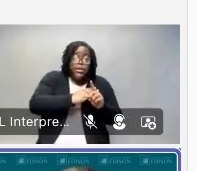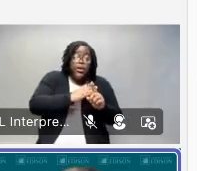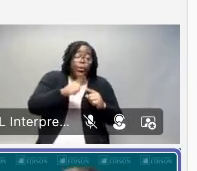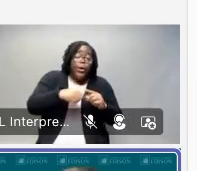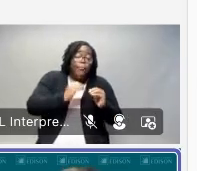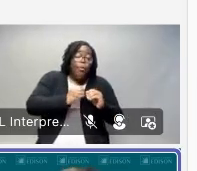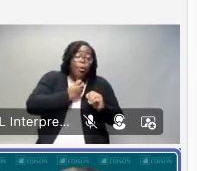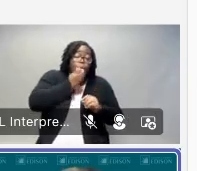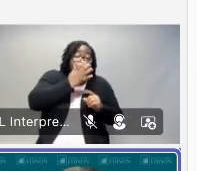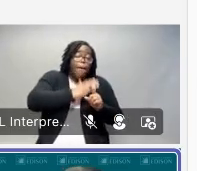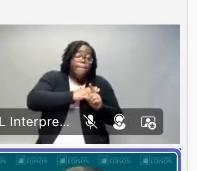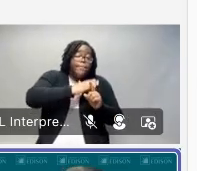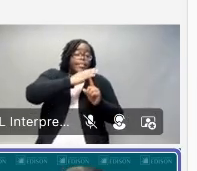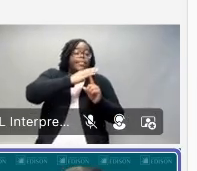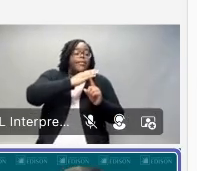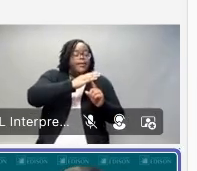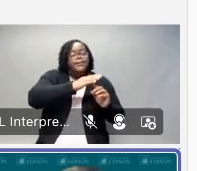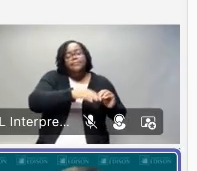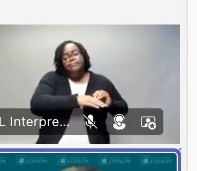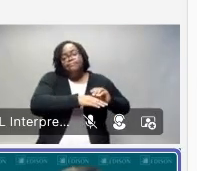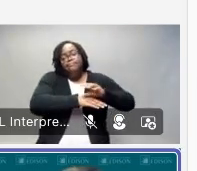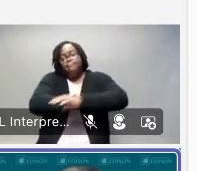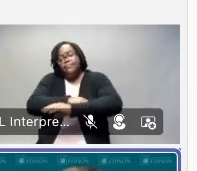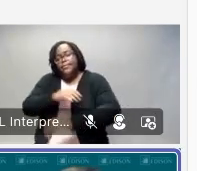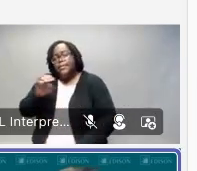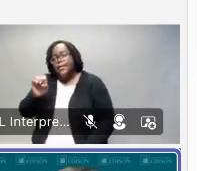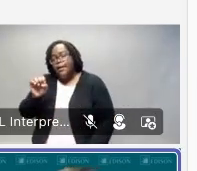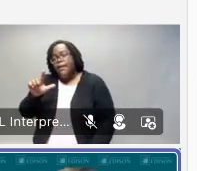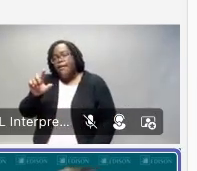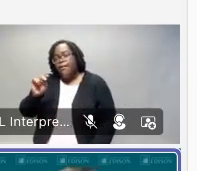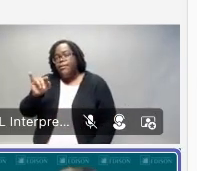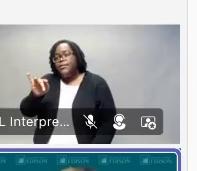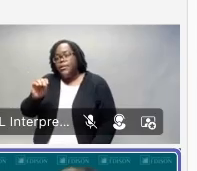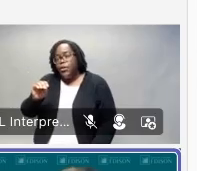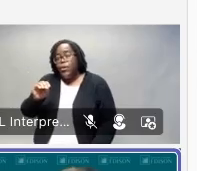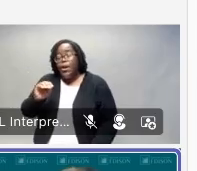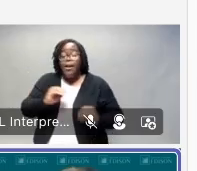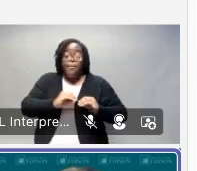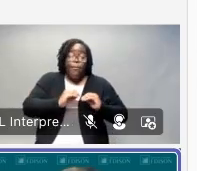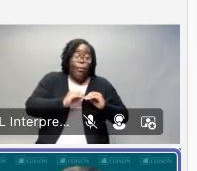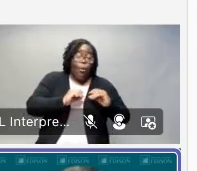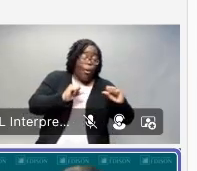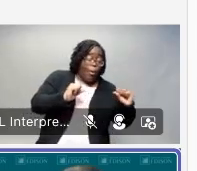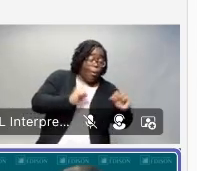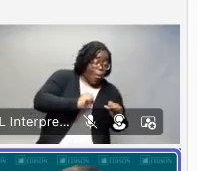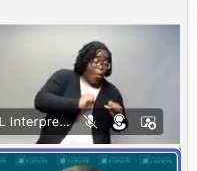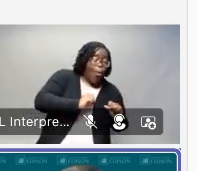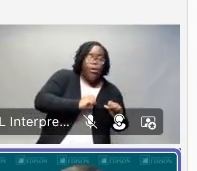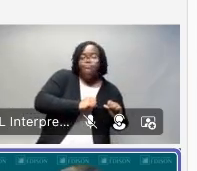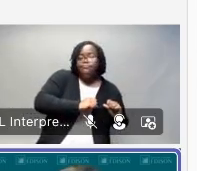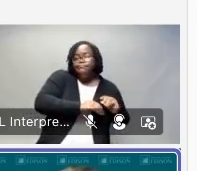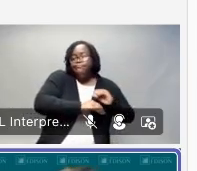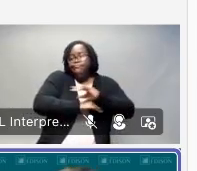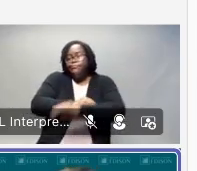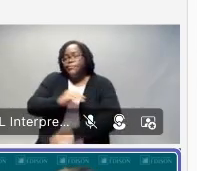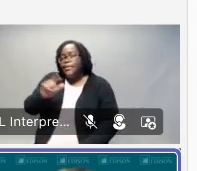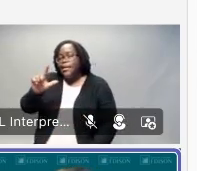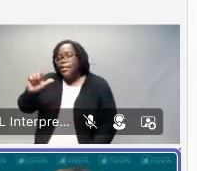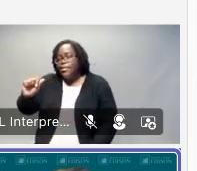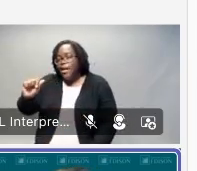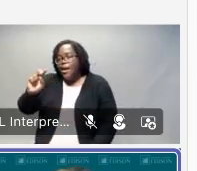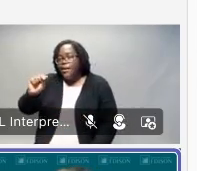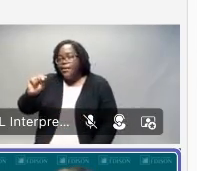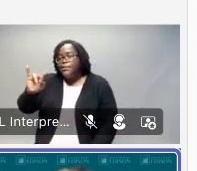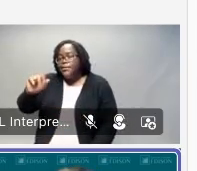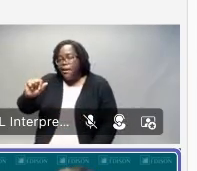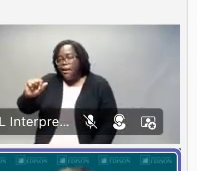that translates to an El Nino event. And when they're cooler than normal, that translates to a La Nina event. So there's